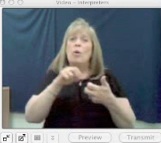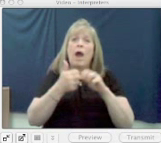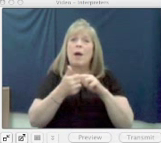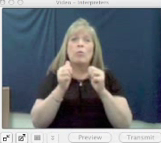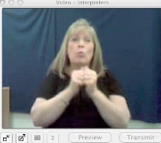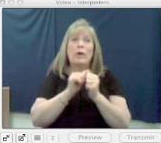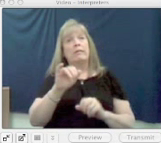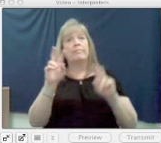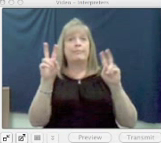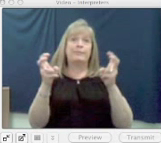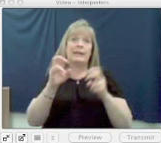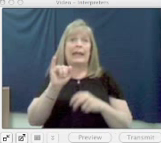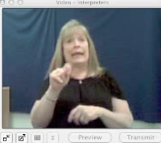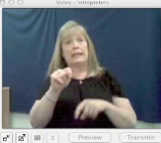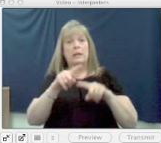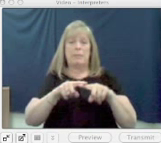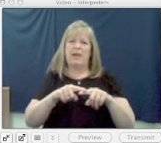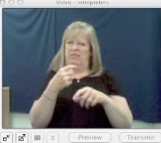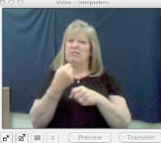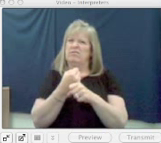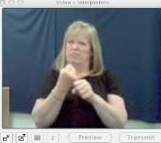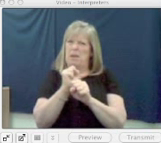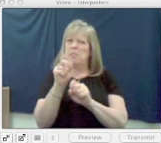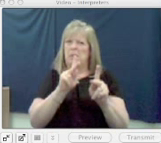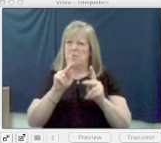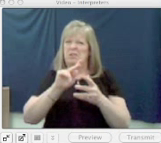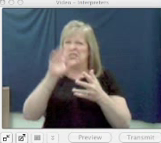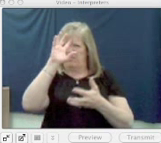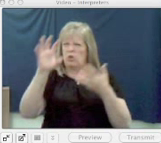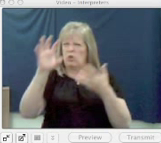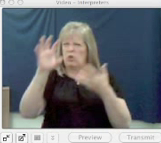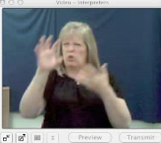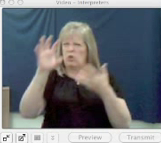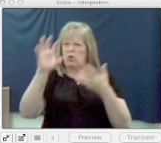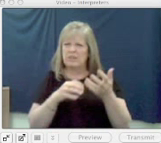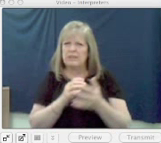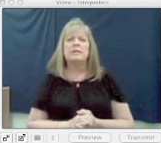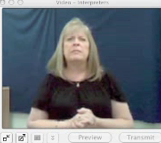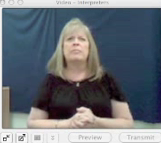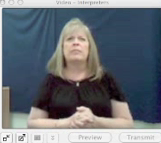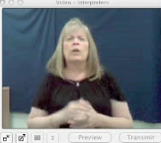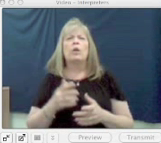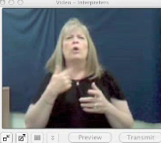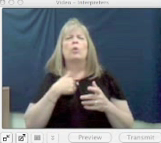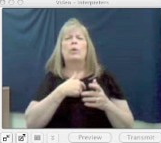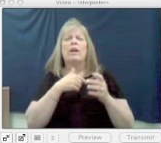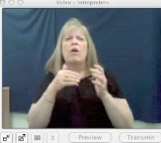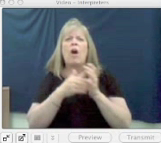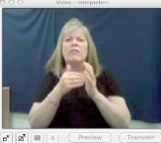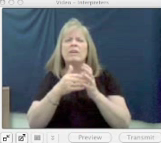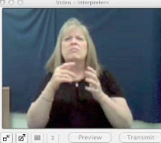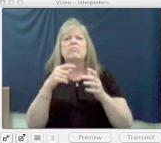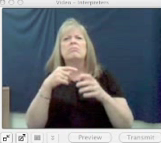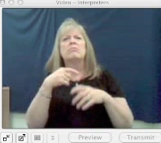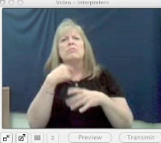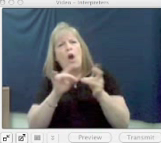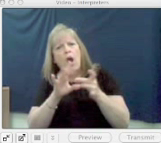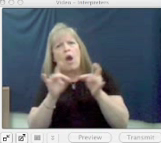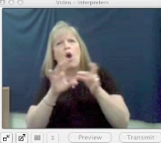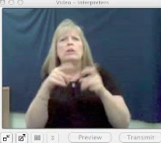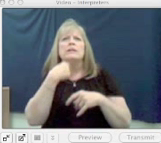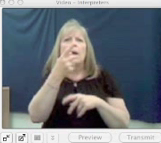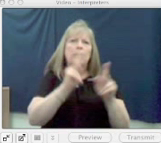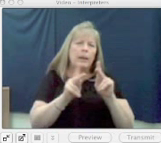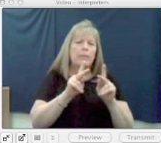people. We tell people and talk about interpreting by